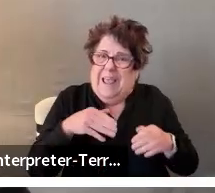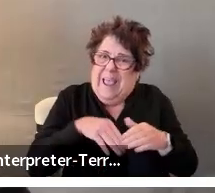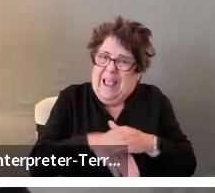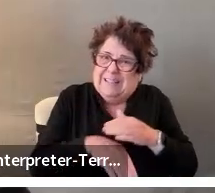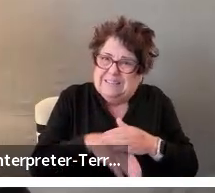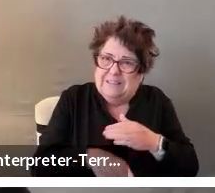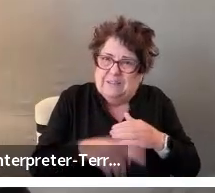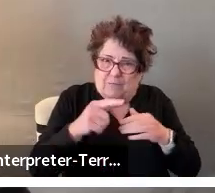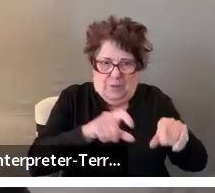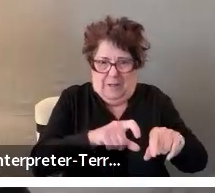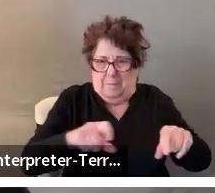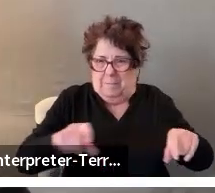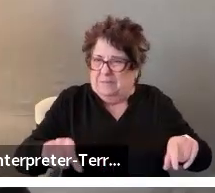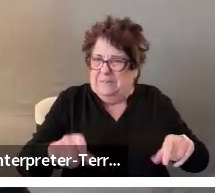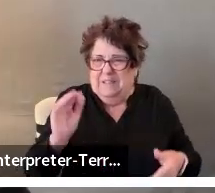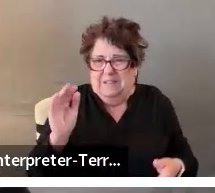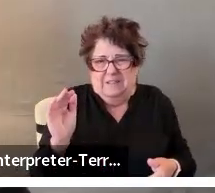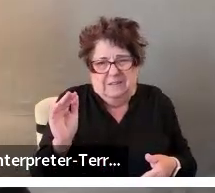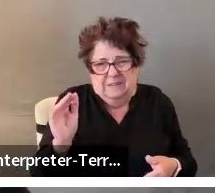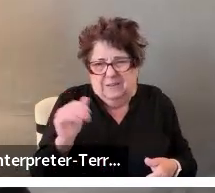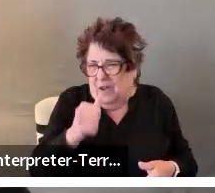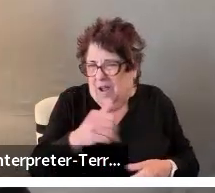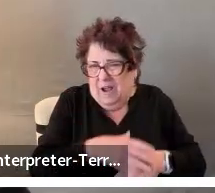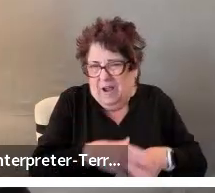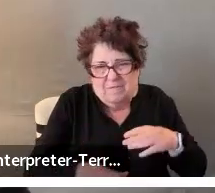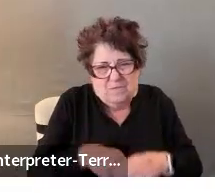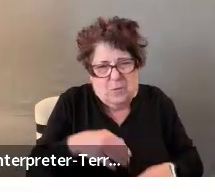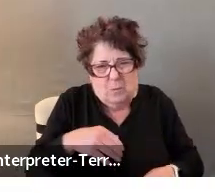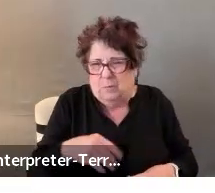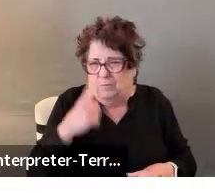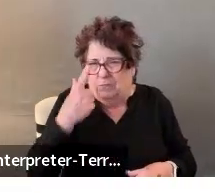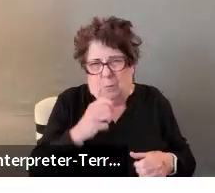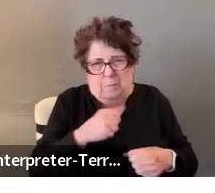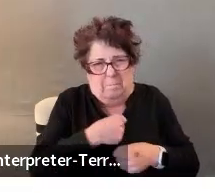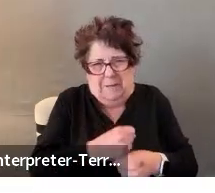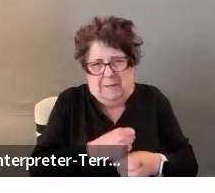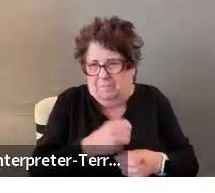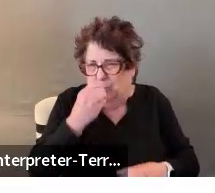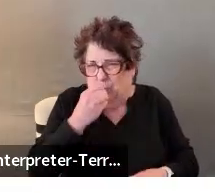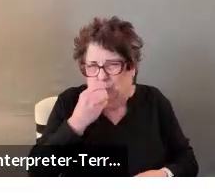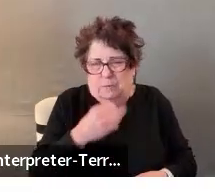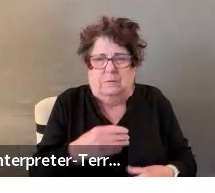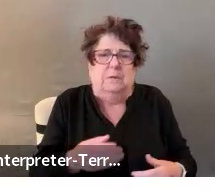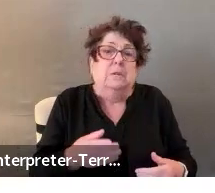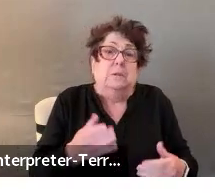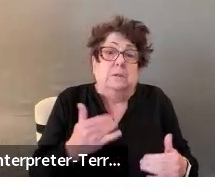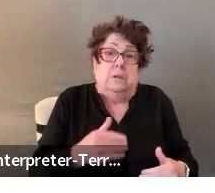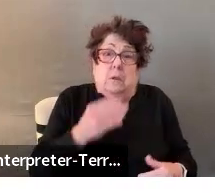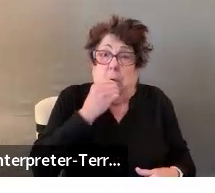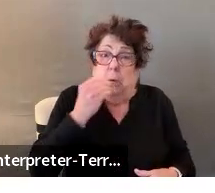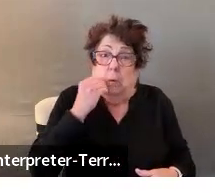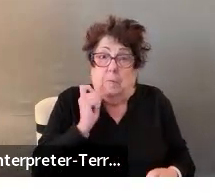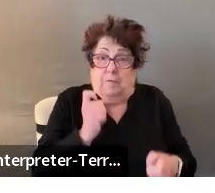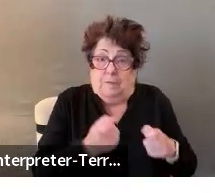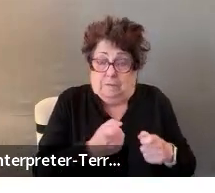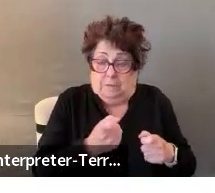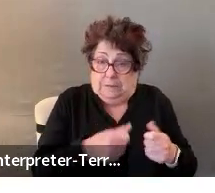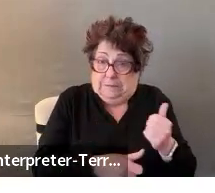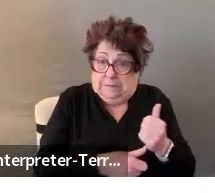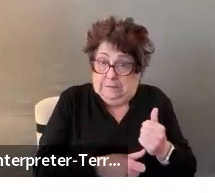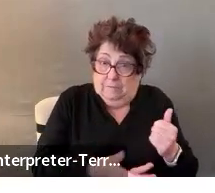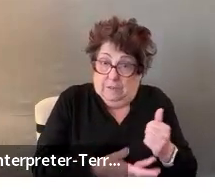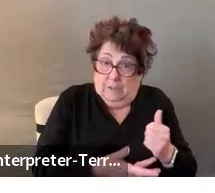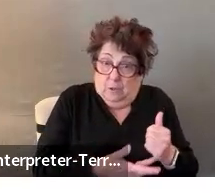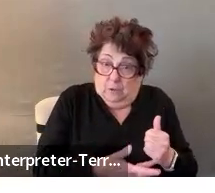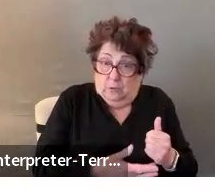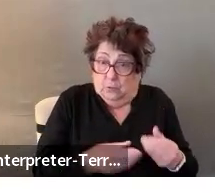attractive and uncomfortable to prepare meals. Home modification and assistive technology solutions to address